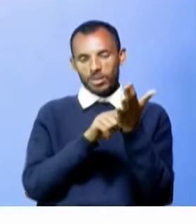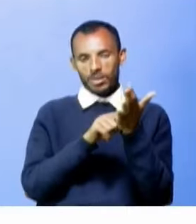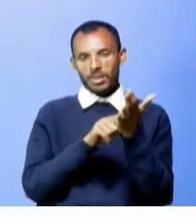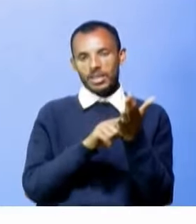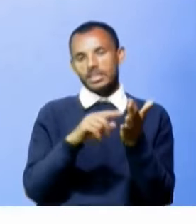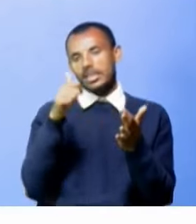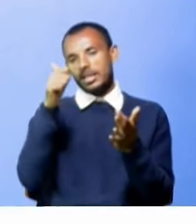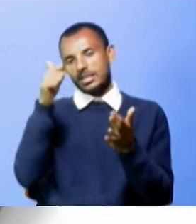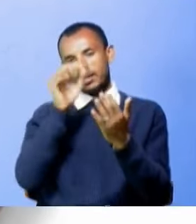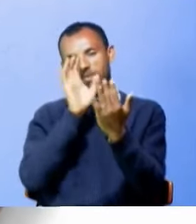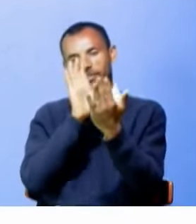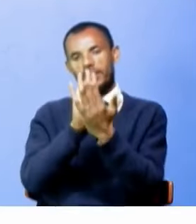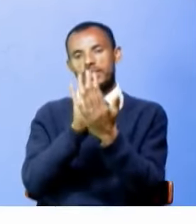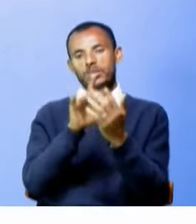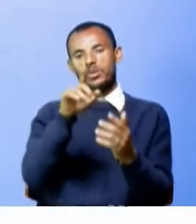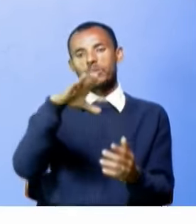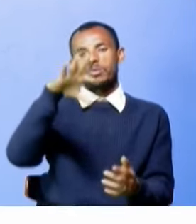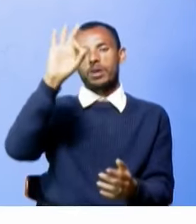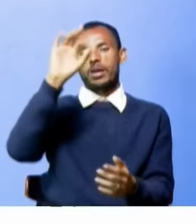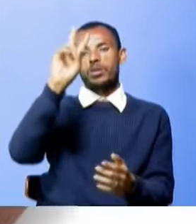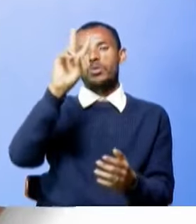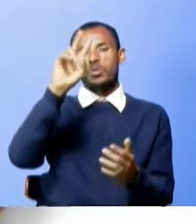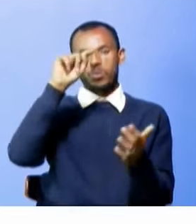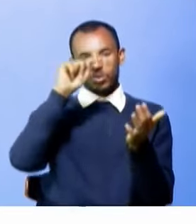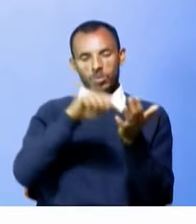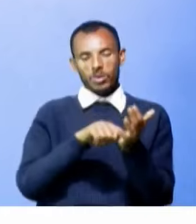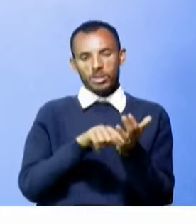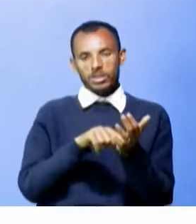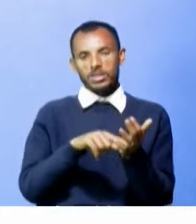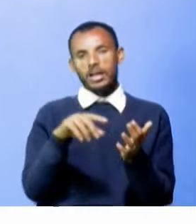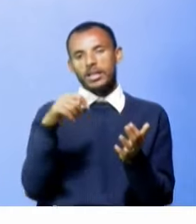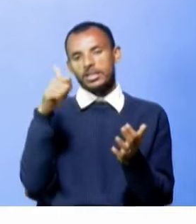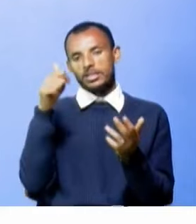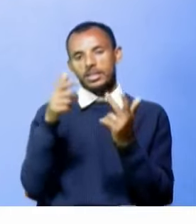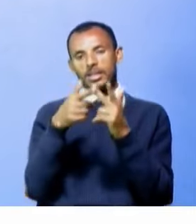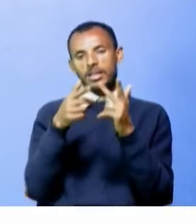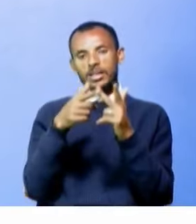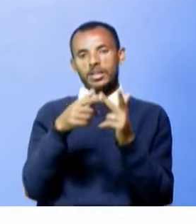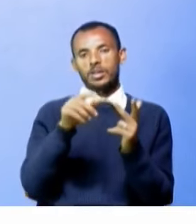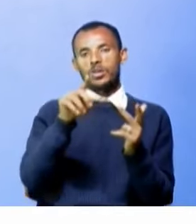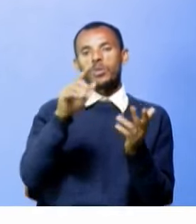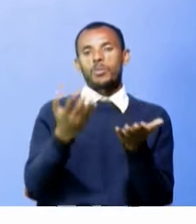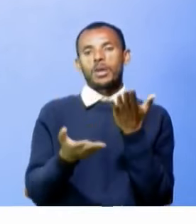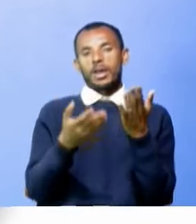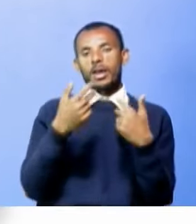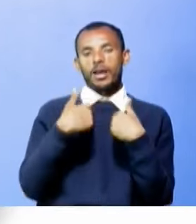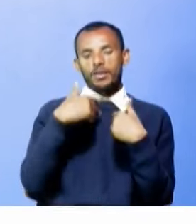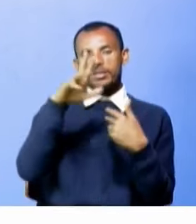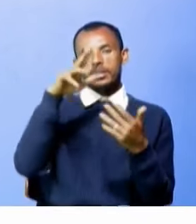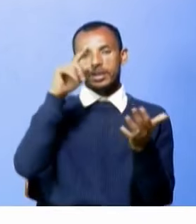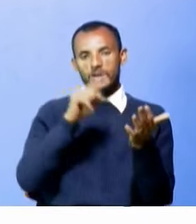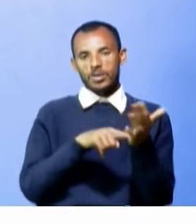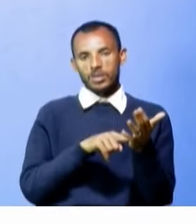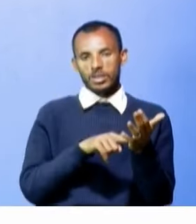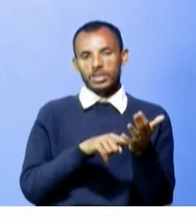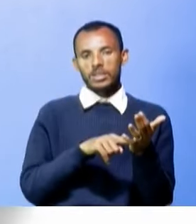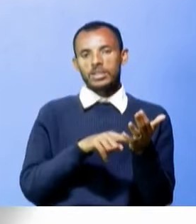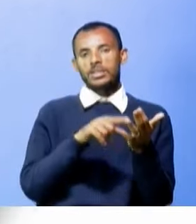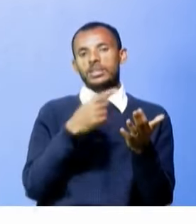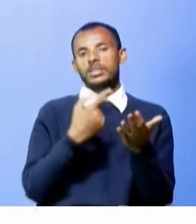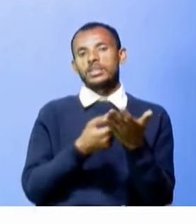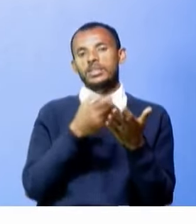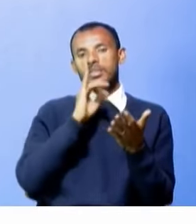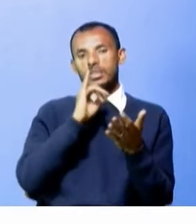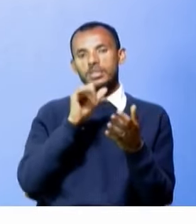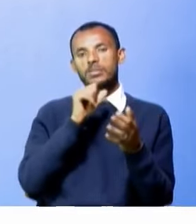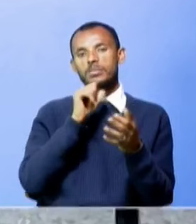the other face, you may have 2 dots. On the third face, you may have 3 dots. This may not be